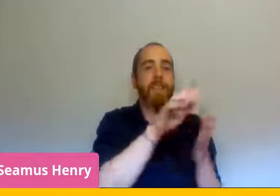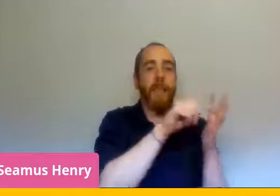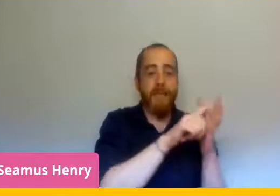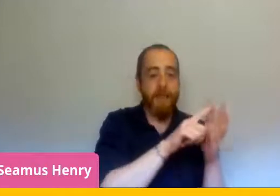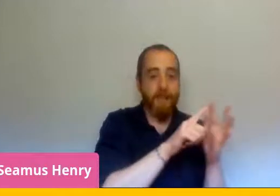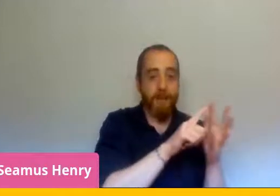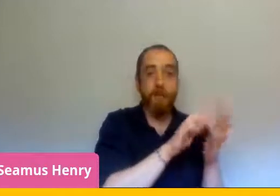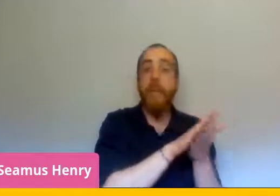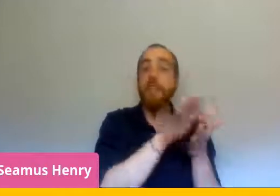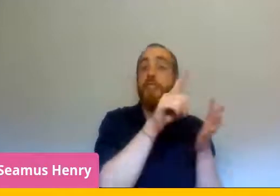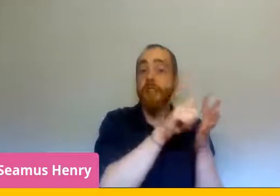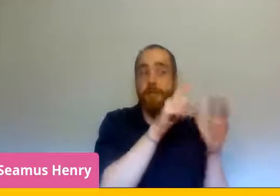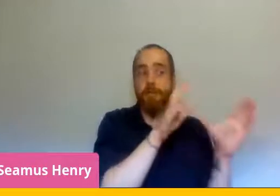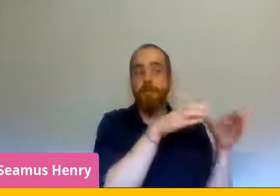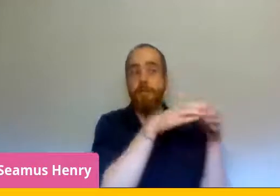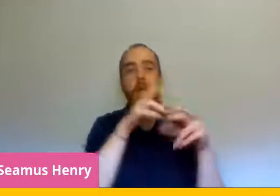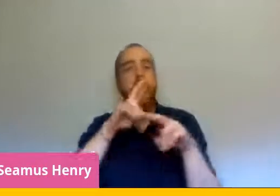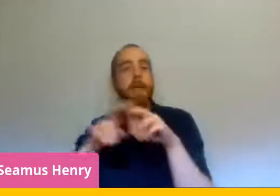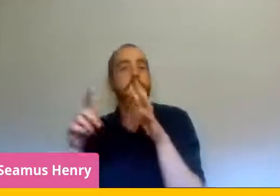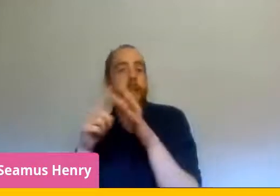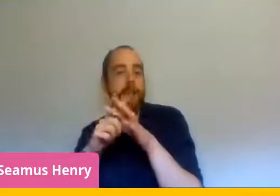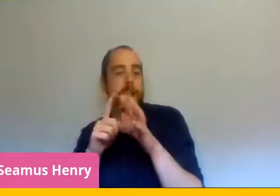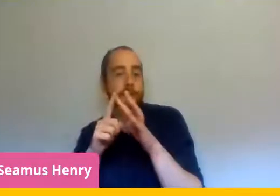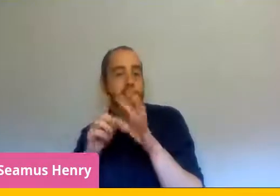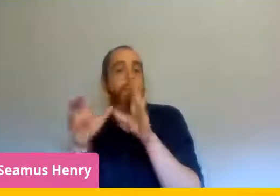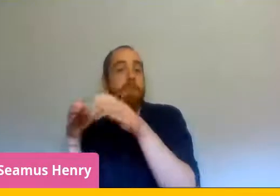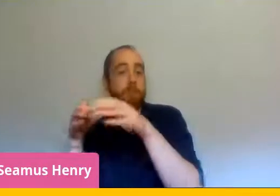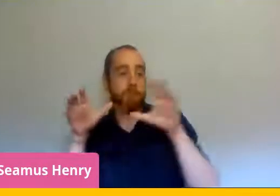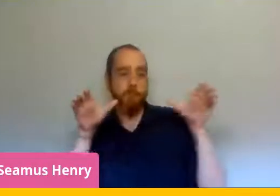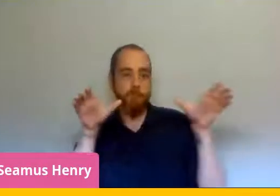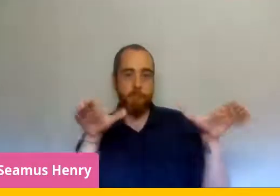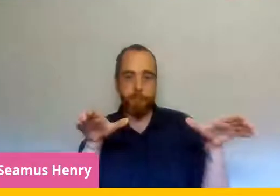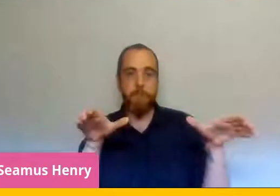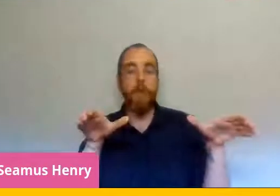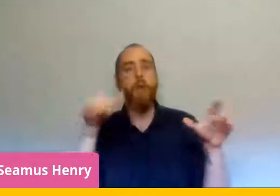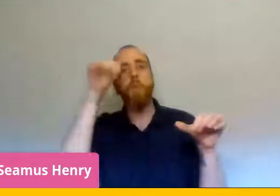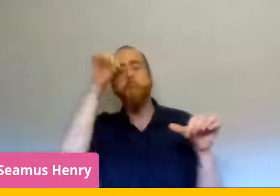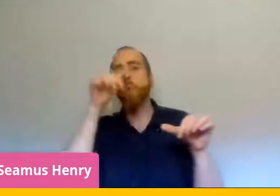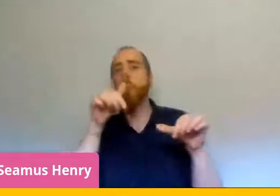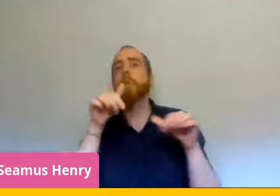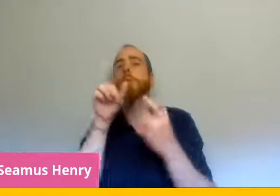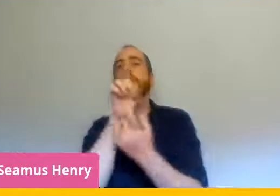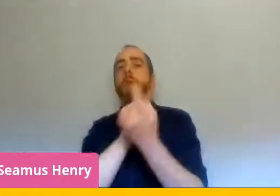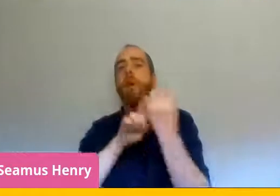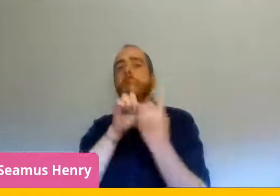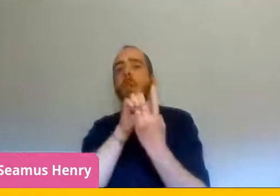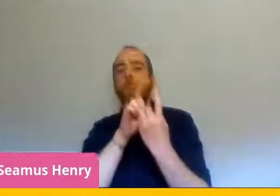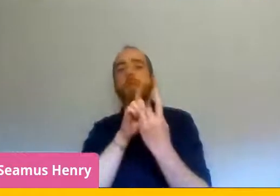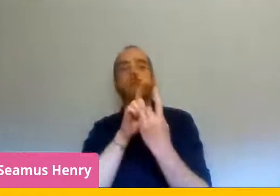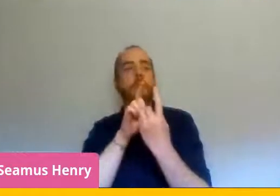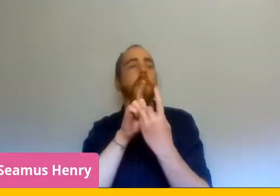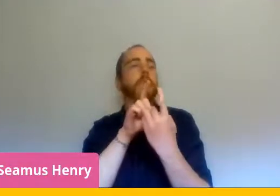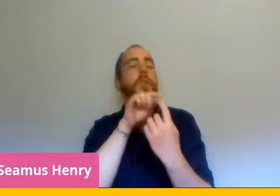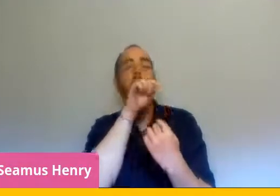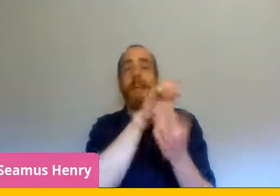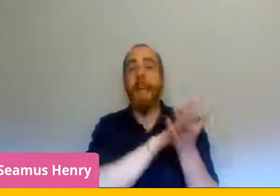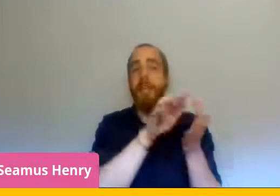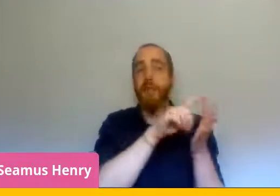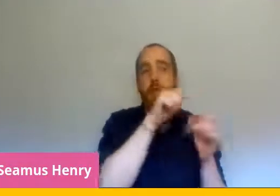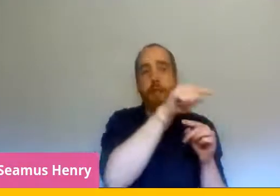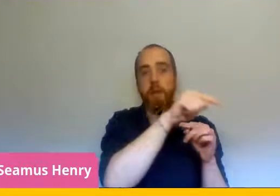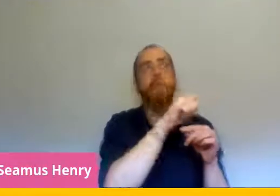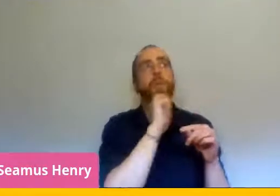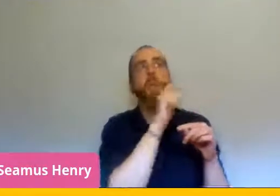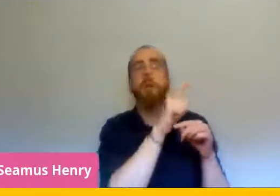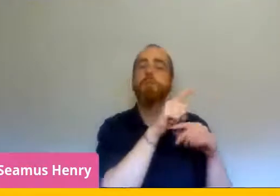sector committees about how they wish to pursue this. We do know there's a sector conference due to happen in HE around coronavirus. I believe that's